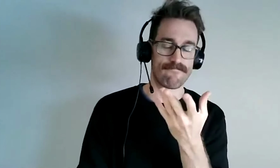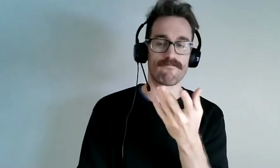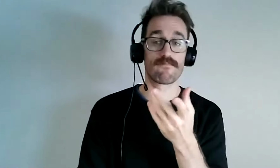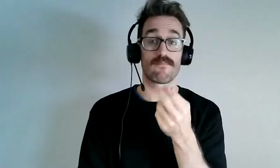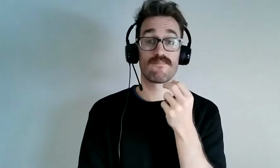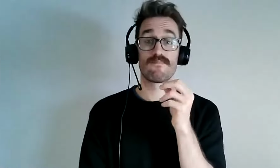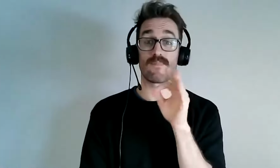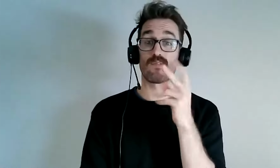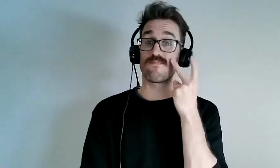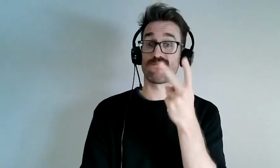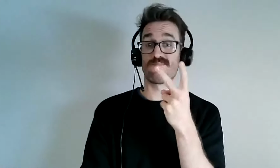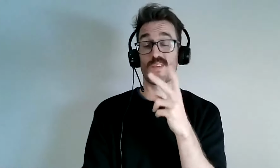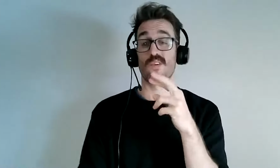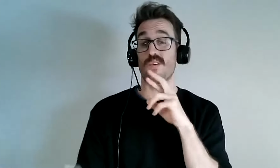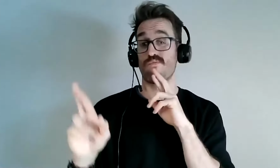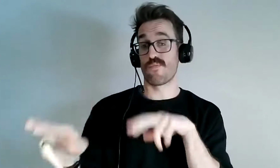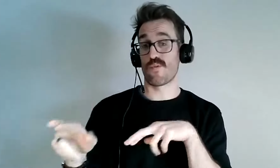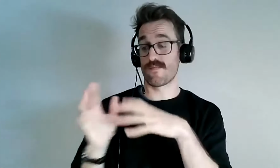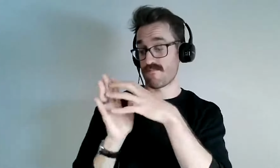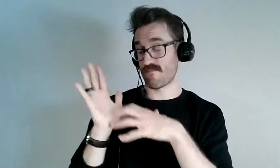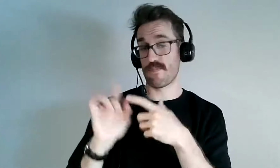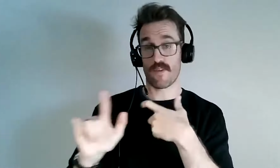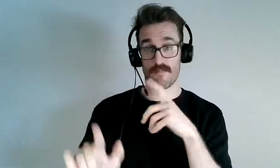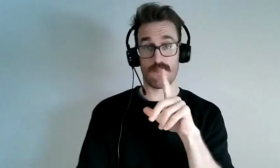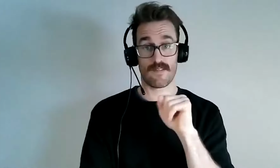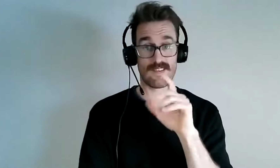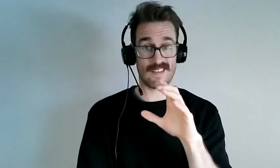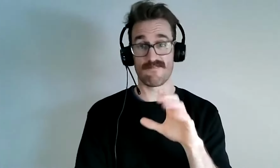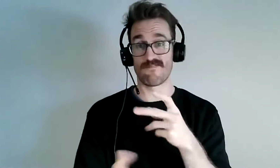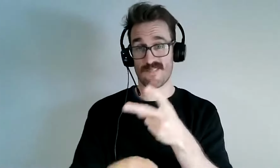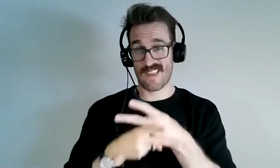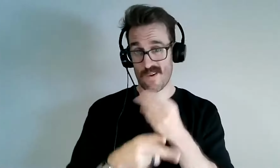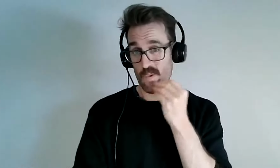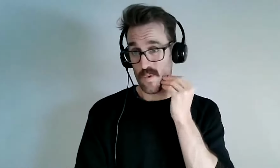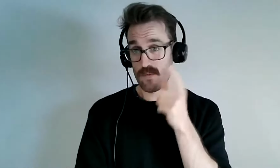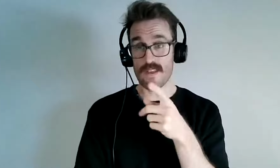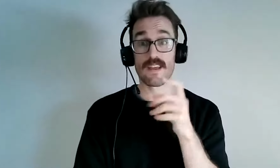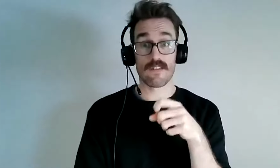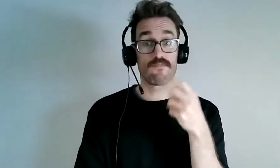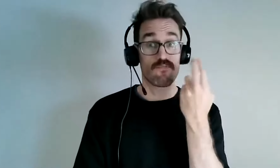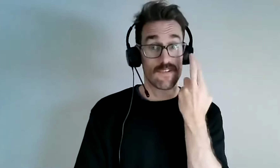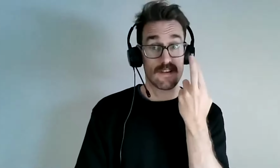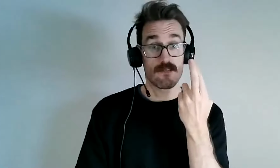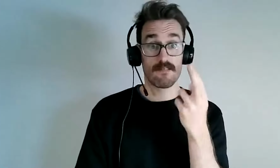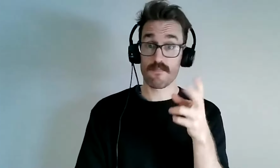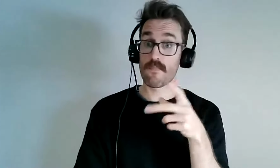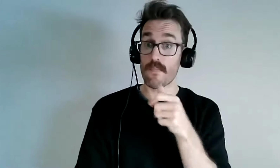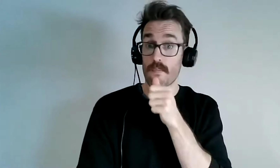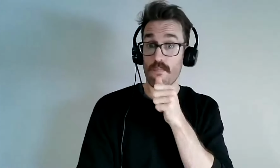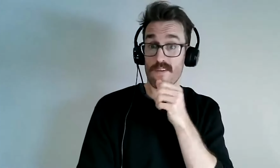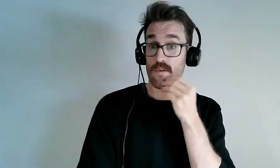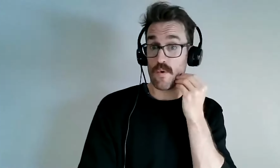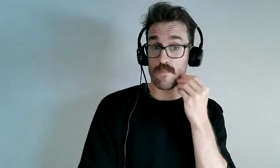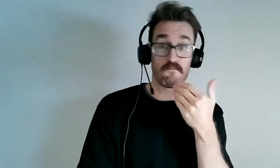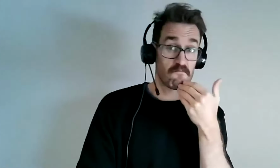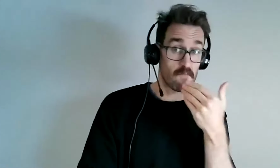what happened in long-term care, you do realize that there were some good things in private and some bad things